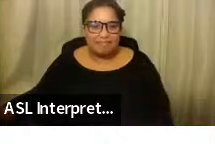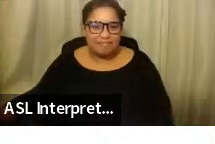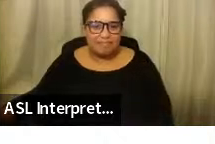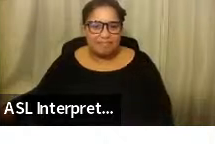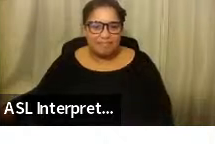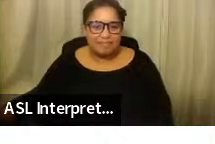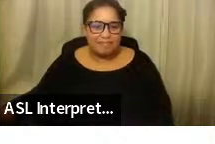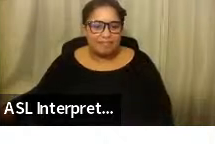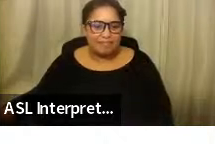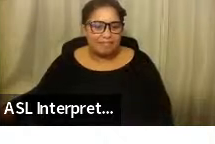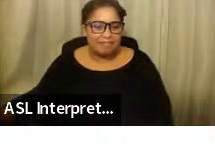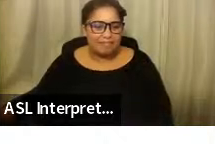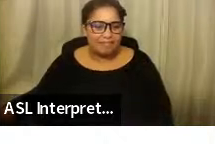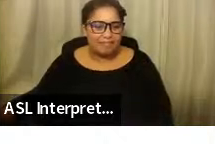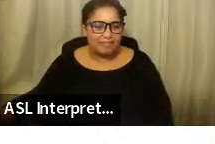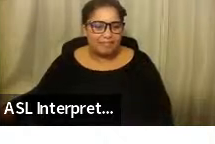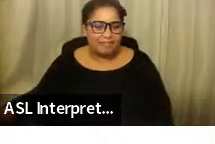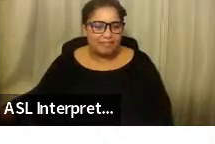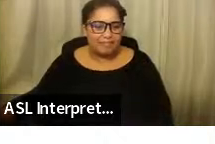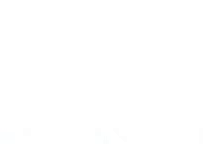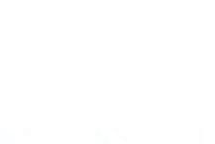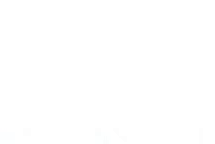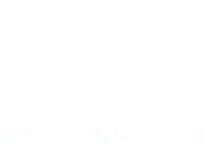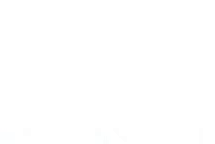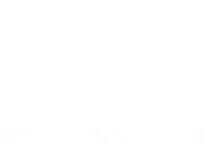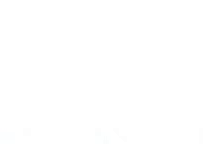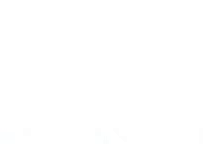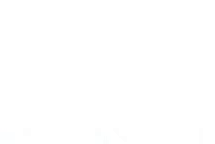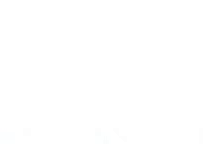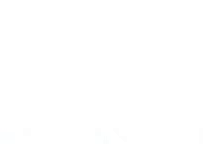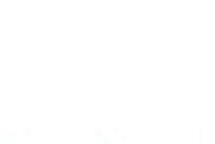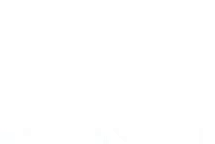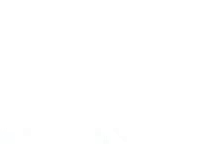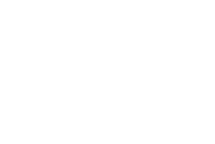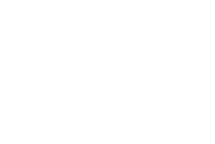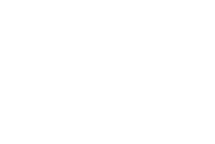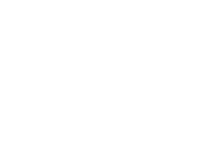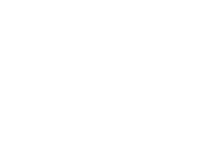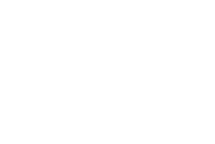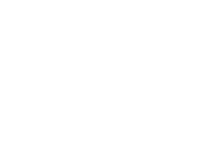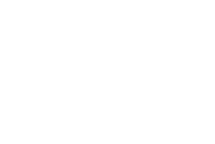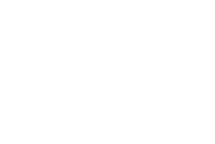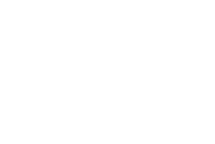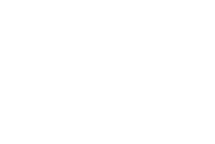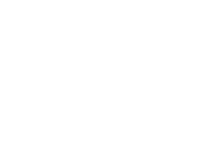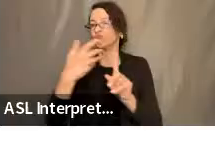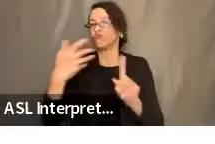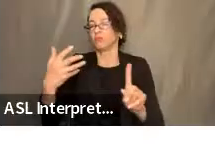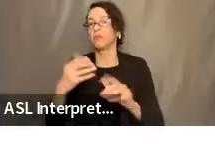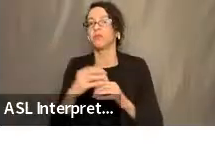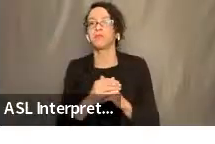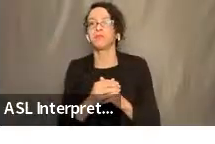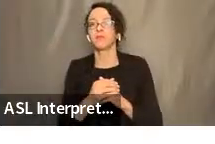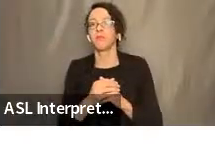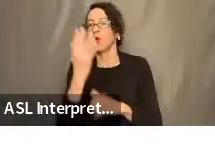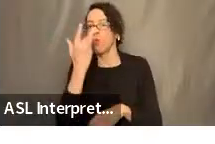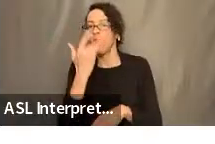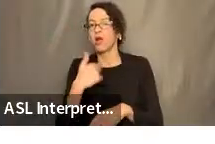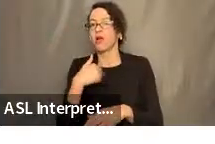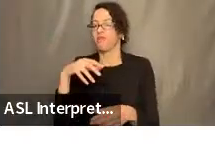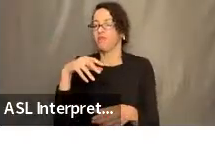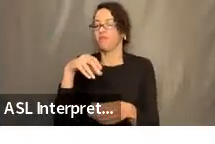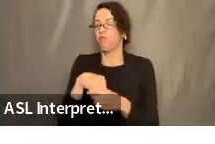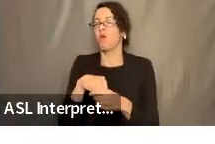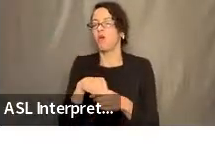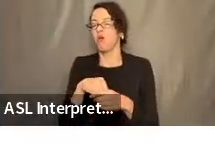Naomi. I'm happy to elaborate, and because I have had a foot in each side, and it's helped me to